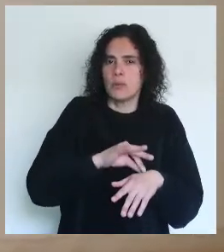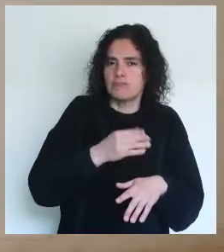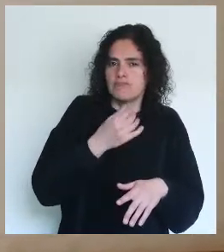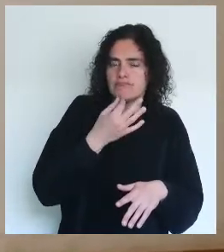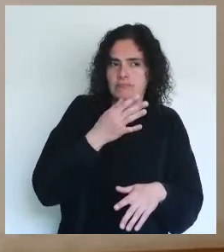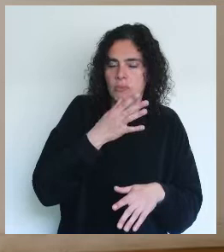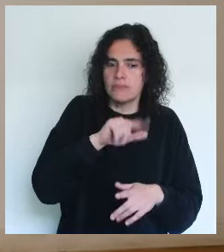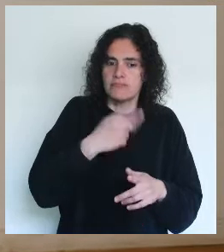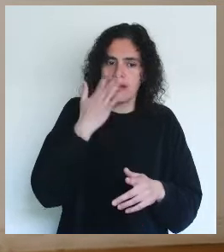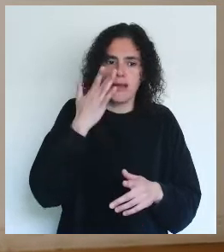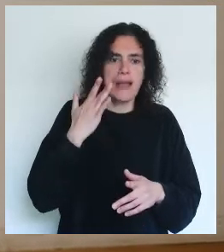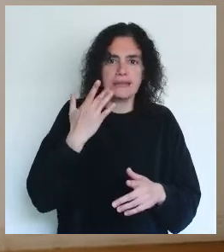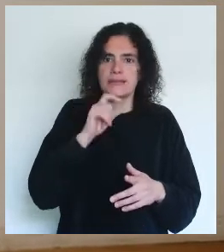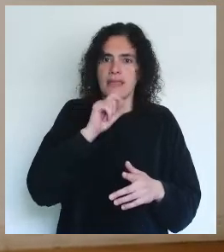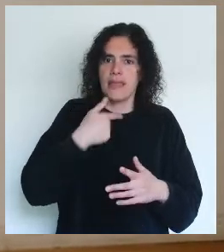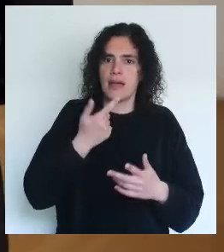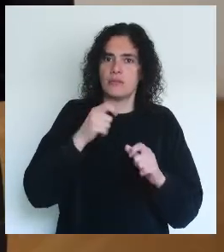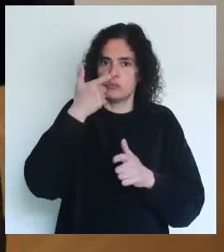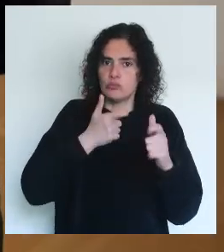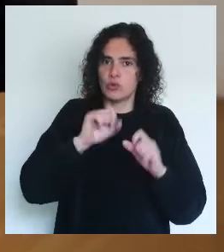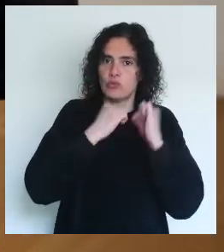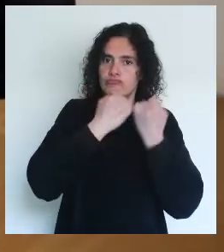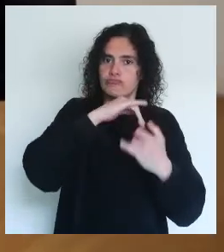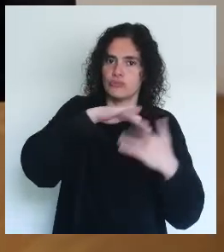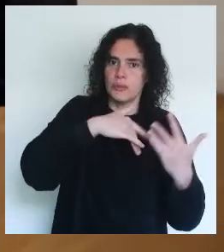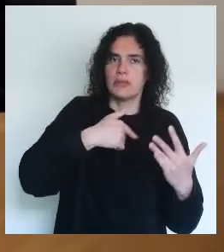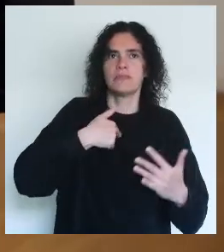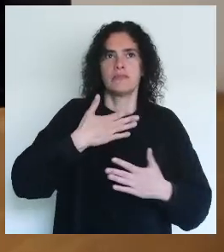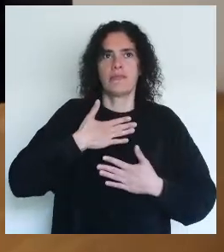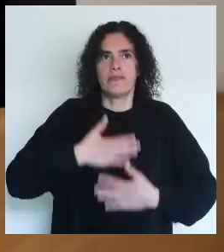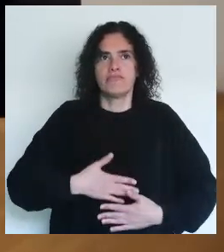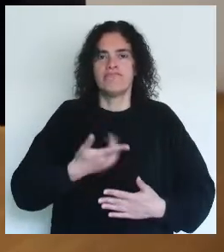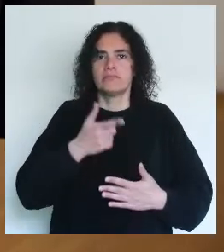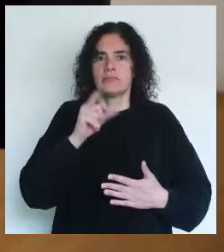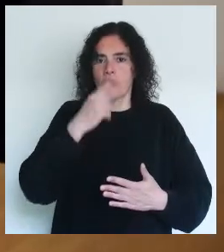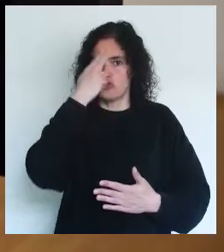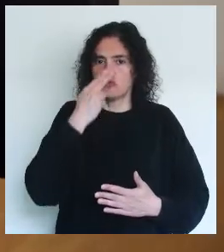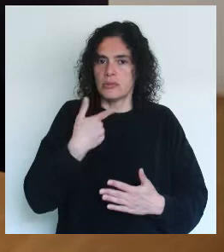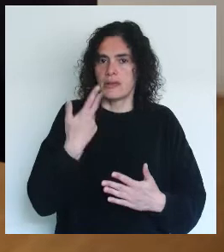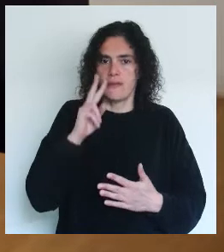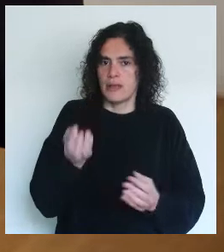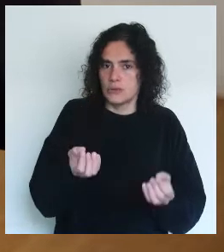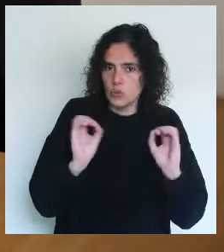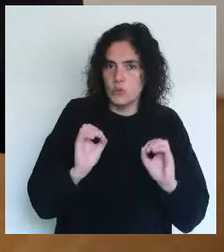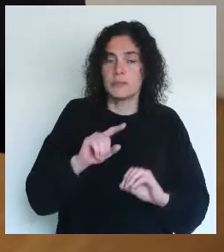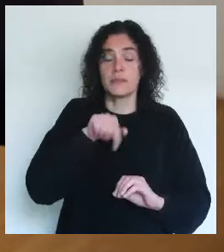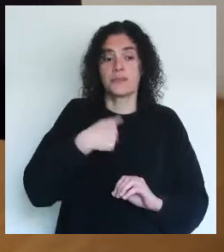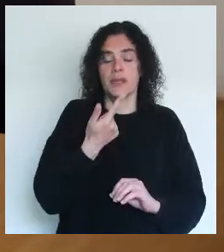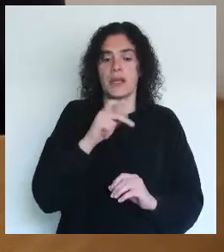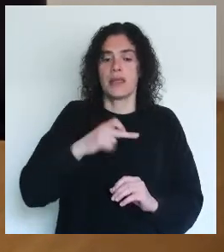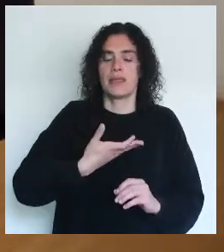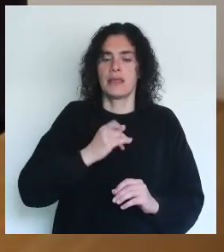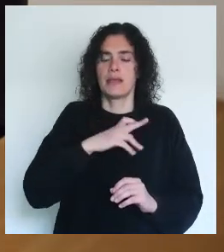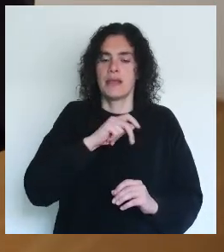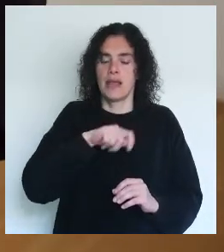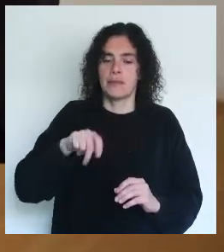race makes people socially, physically, historically invisible. And this body of work by Adrian